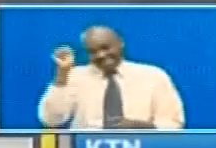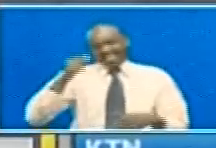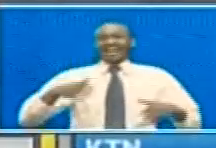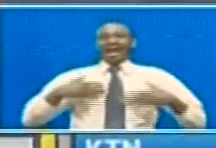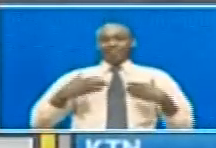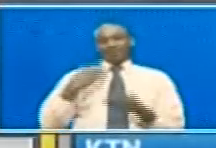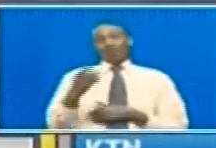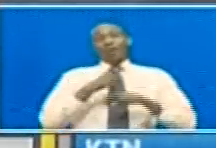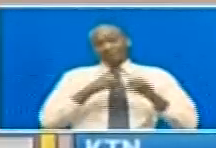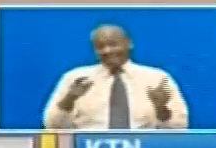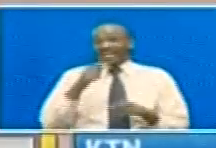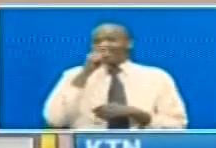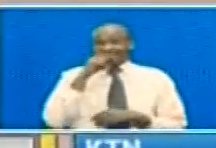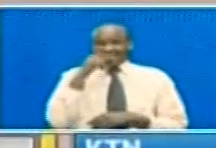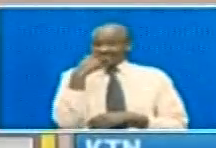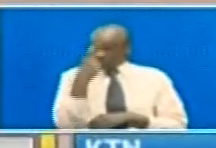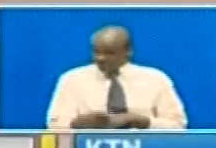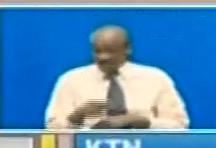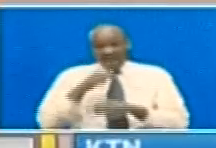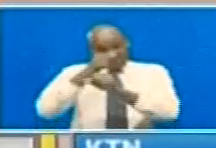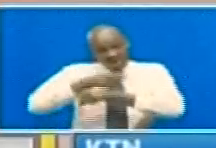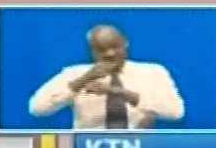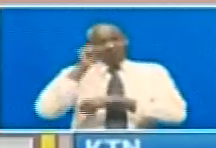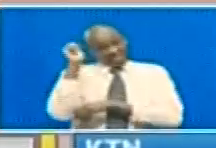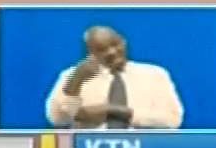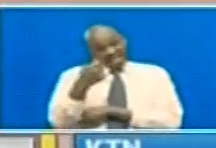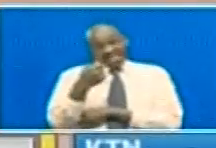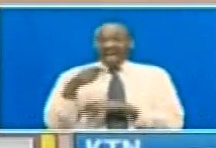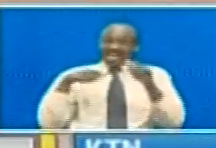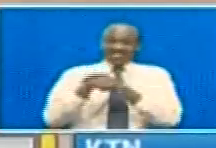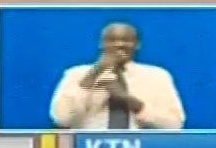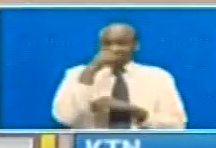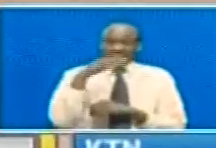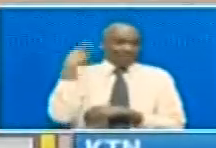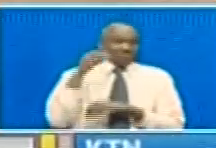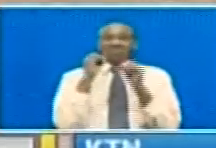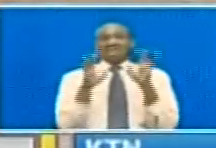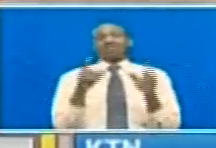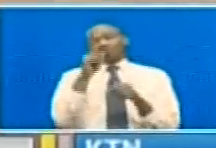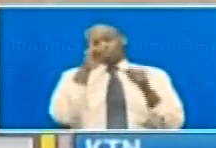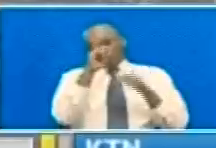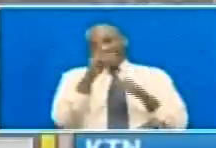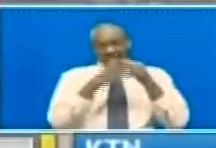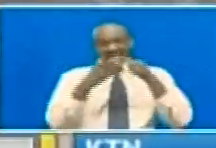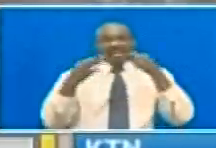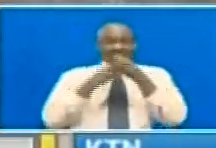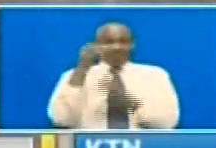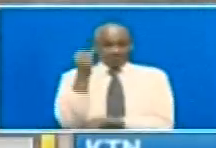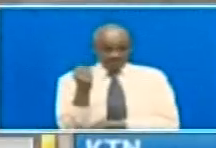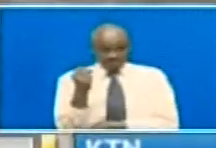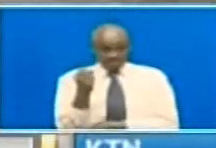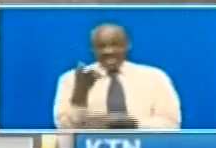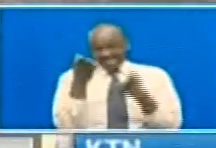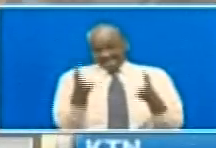because Tanzania has not allowed Kenyan tour vans into certain parks and game reserves in the country since 1985. Efforts from the